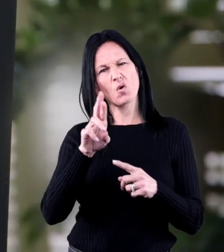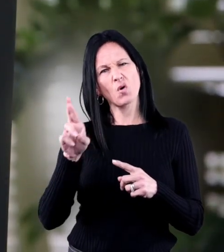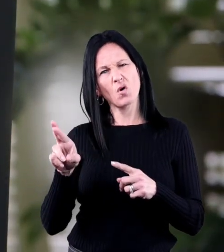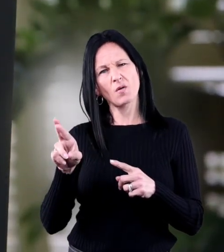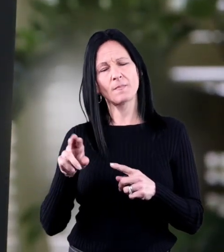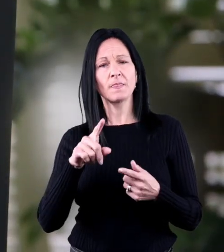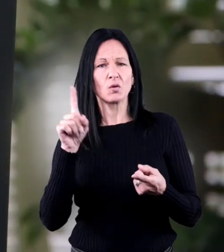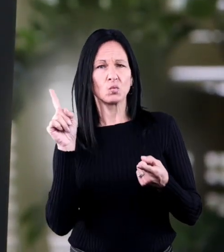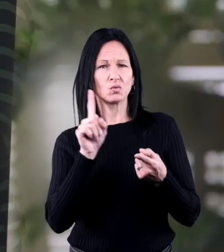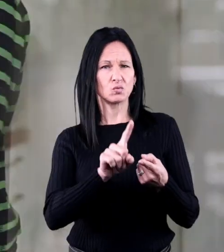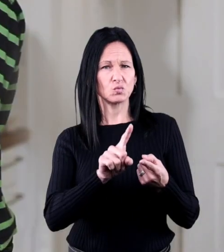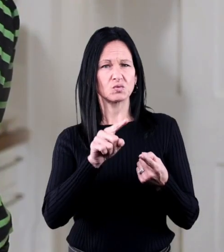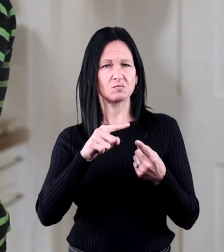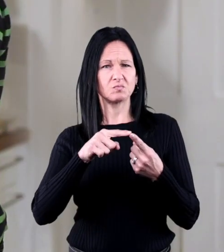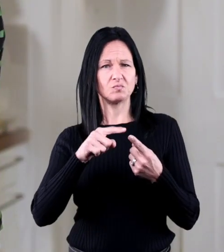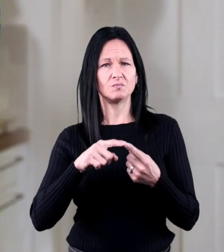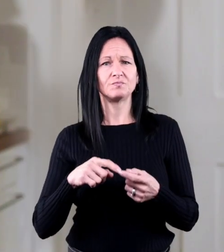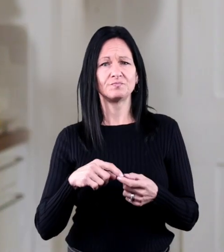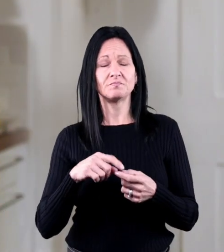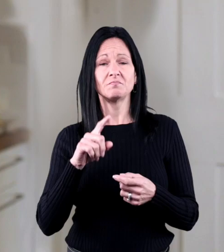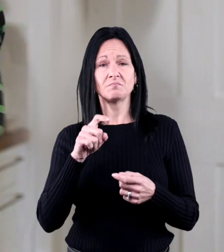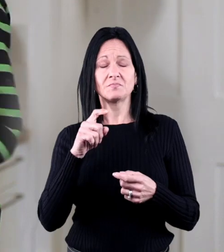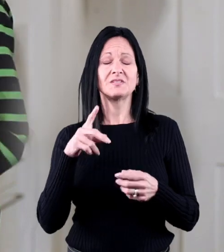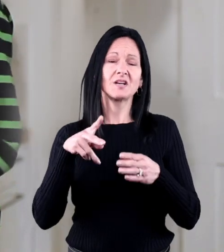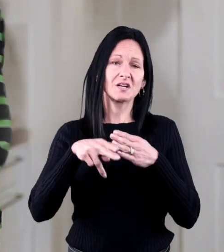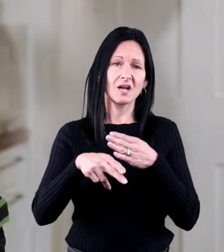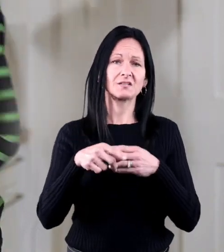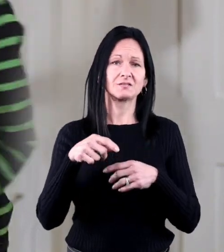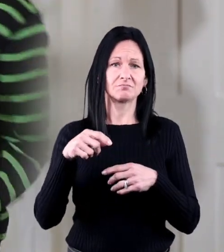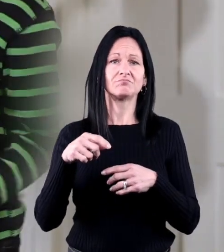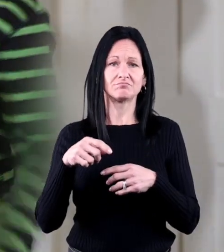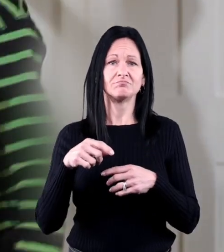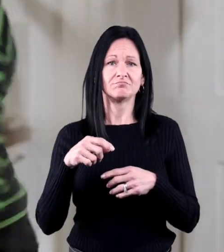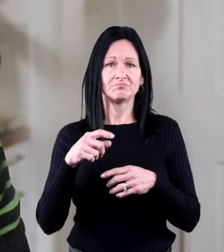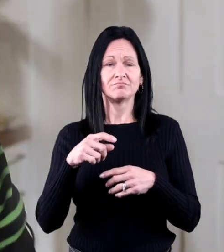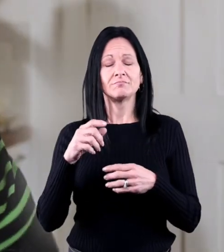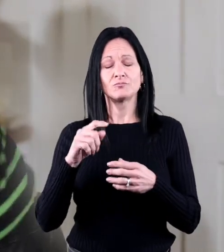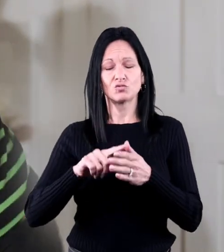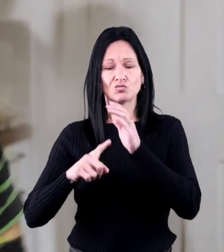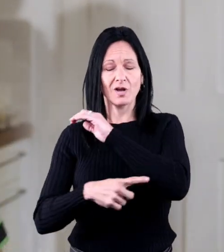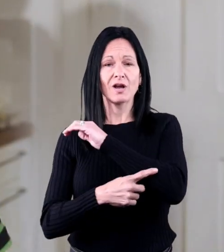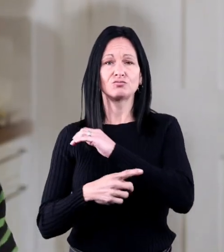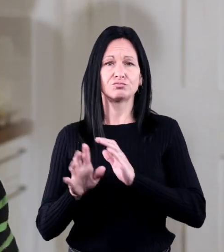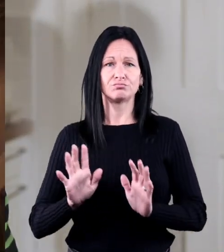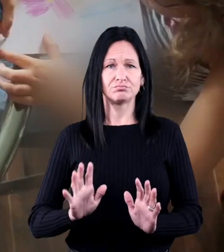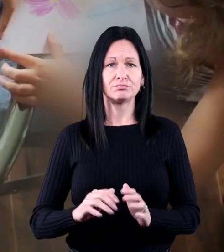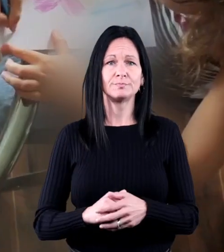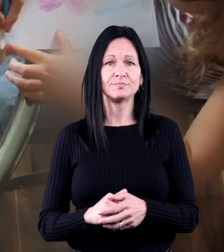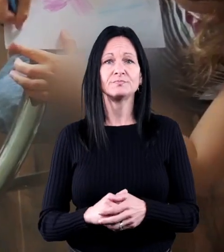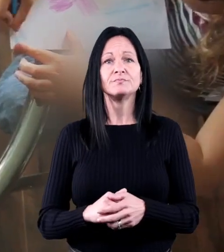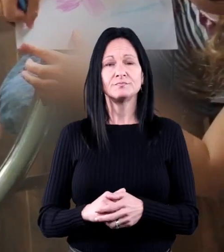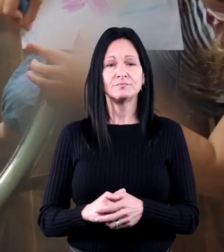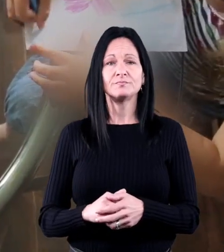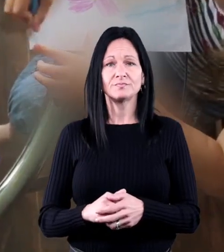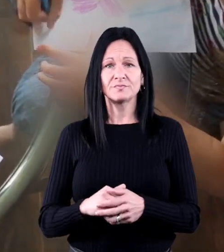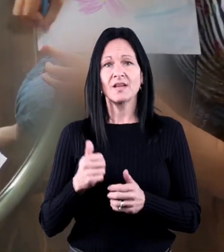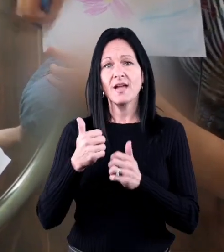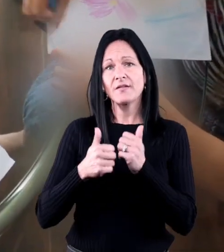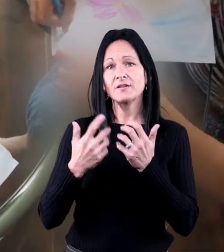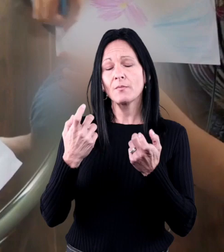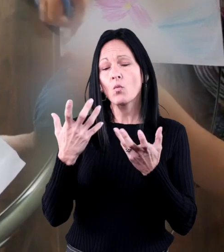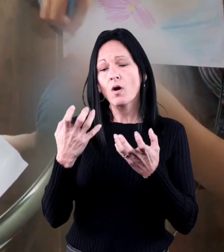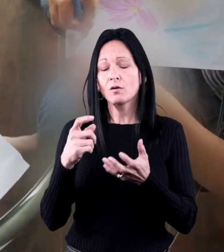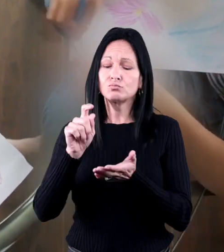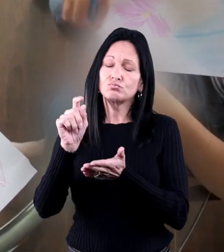R's? To reduce simply means to cut back on the amount of trash you make. Instead of getting a new piece of